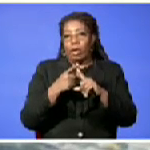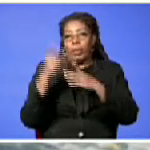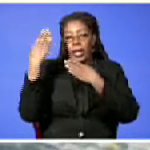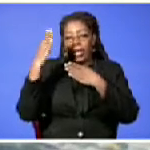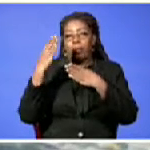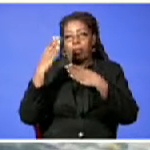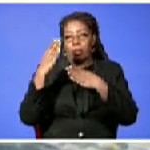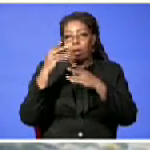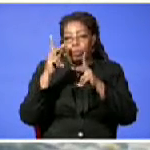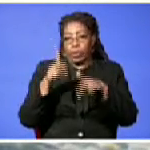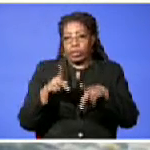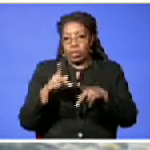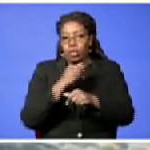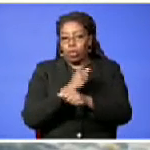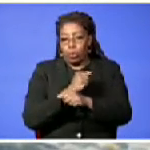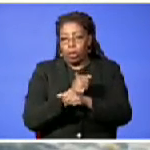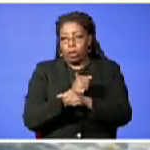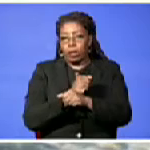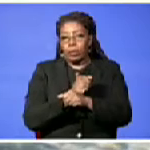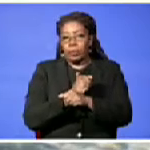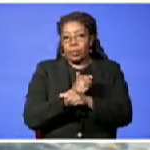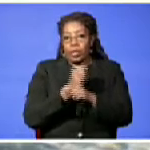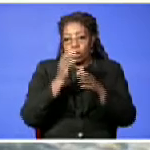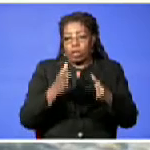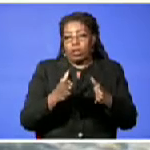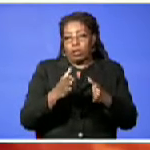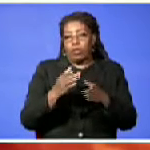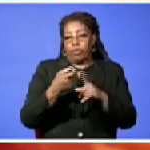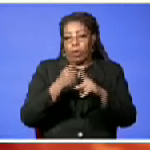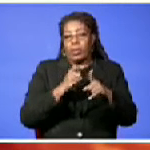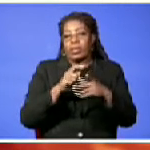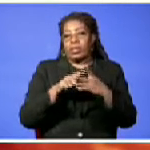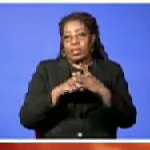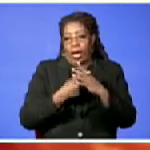400 Bahamians have been employed since it started, and at least